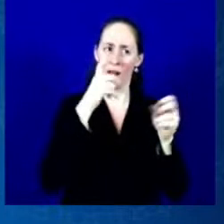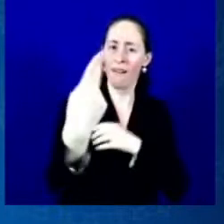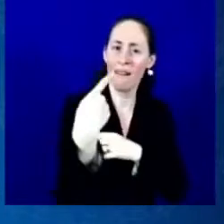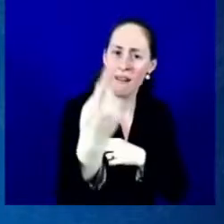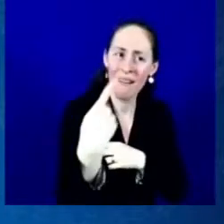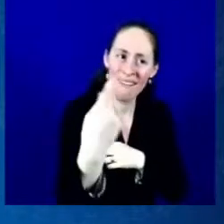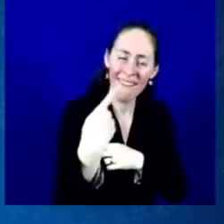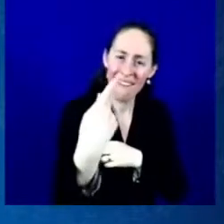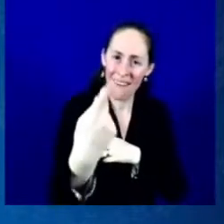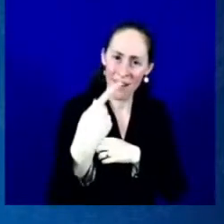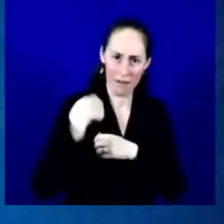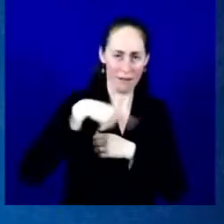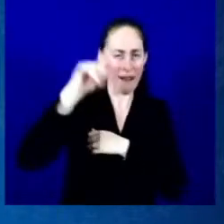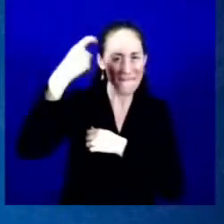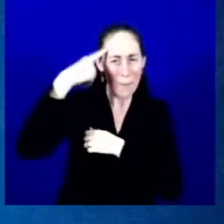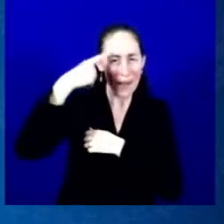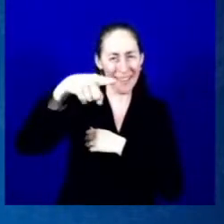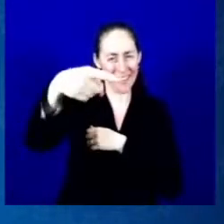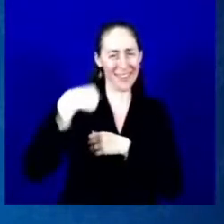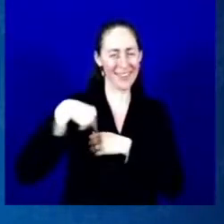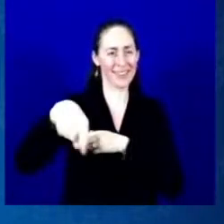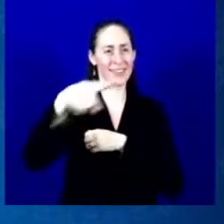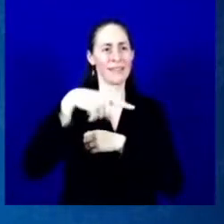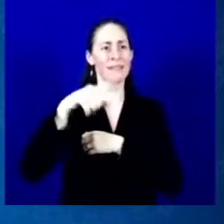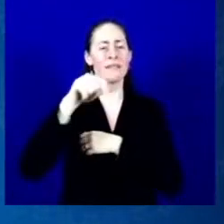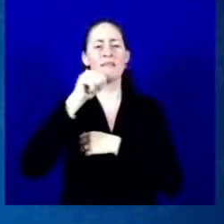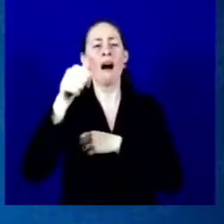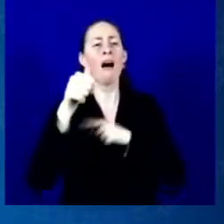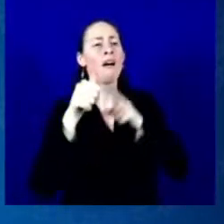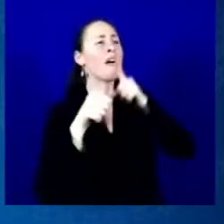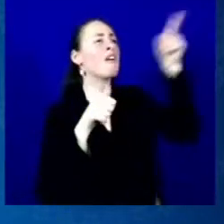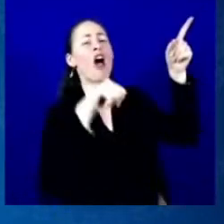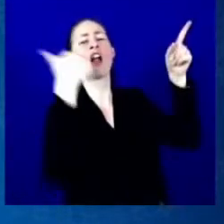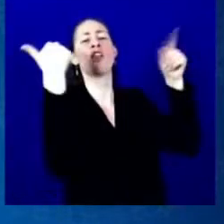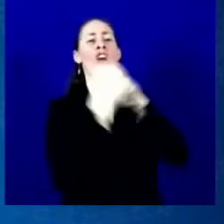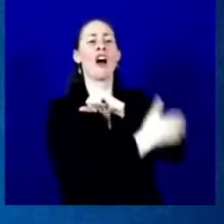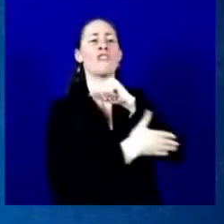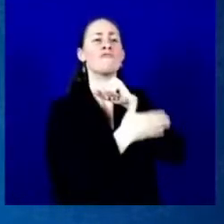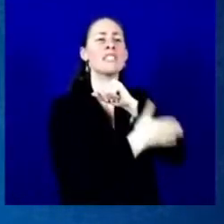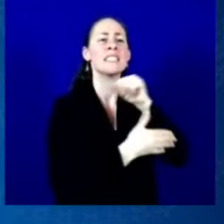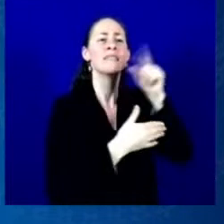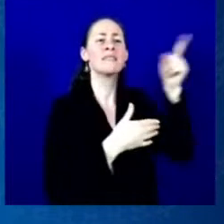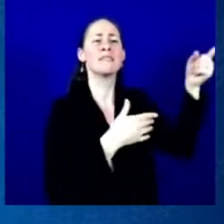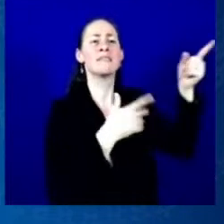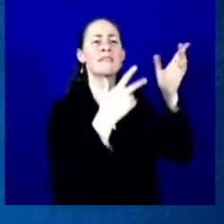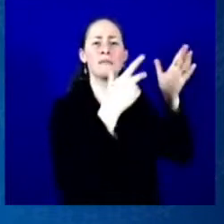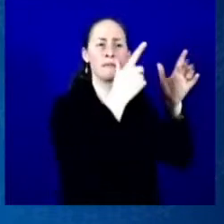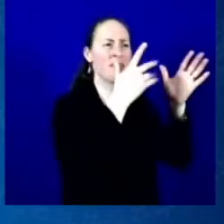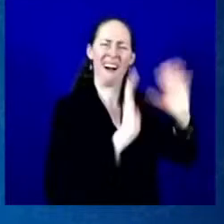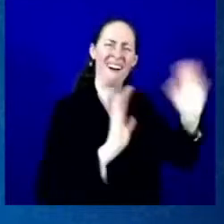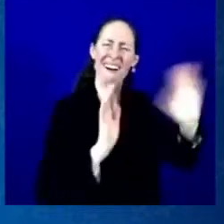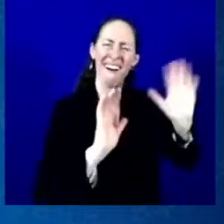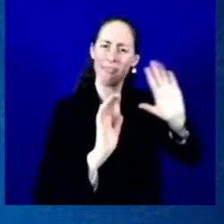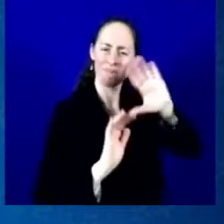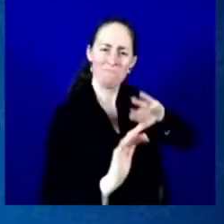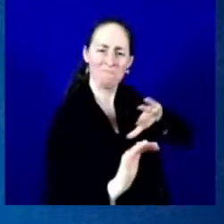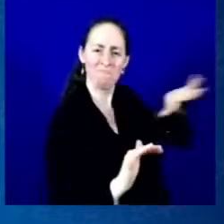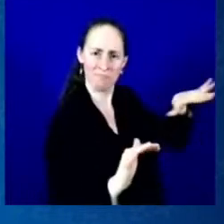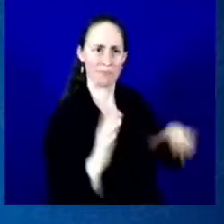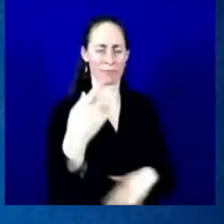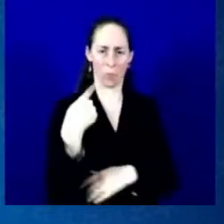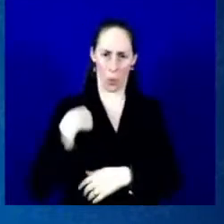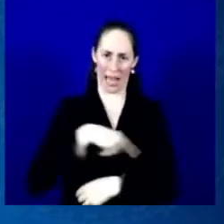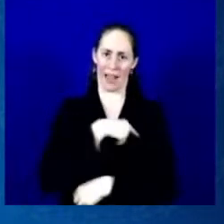in a distant capital, not some powerful force that we have no control over. It's us. It's we, the